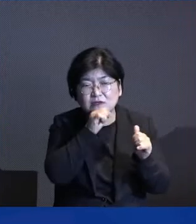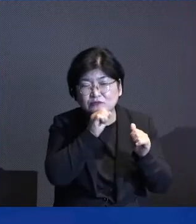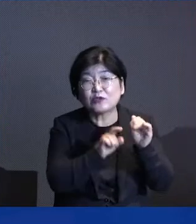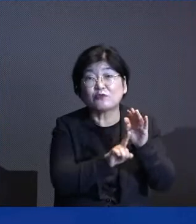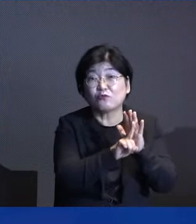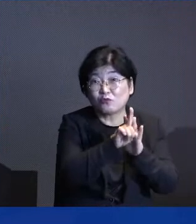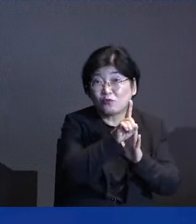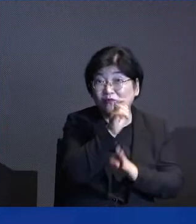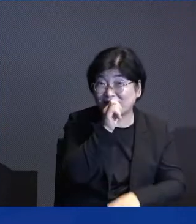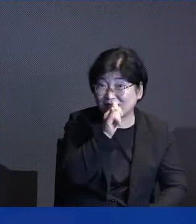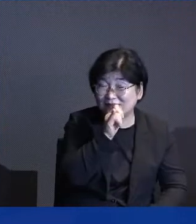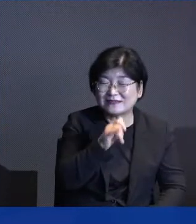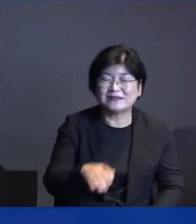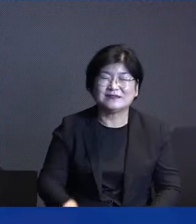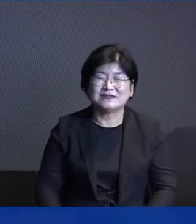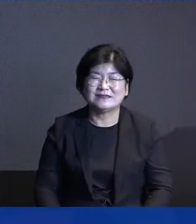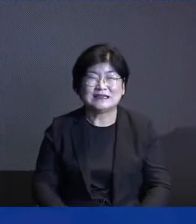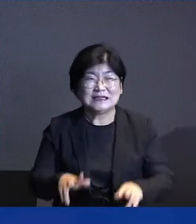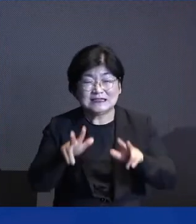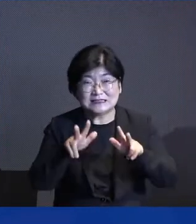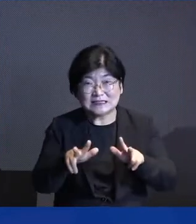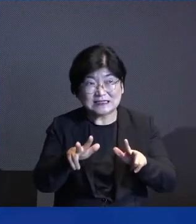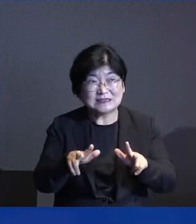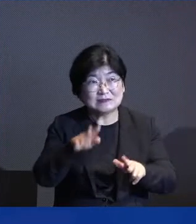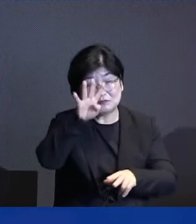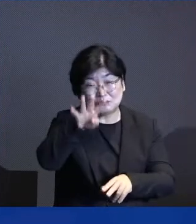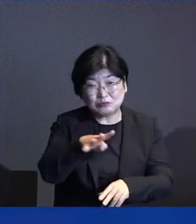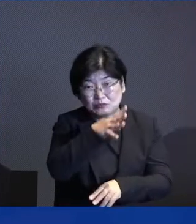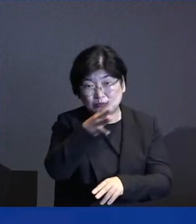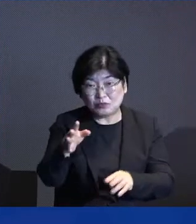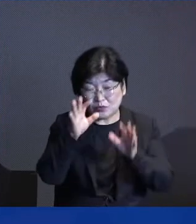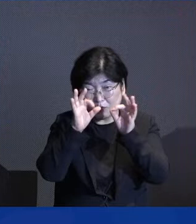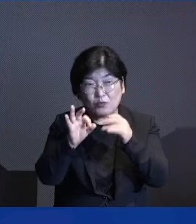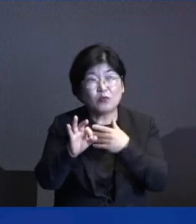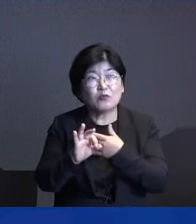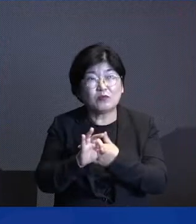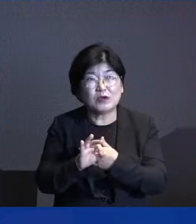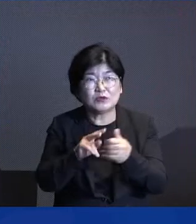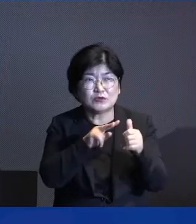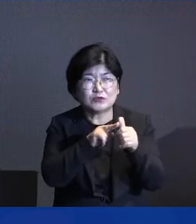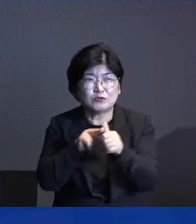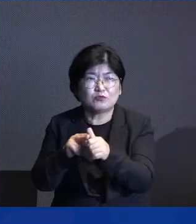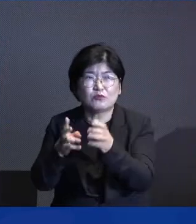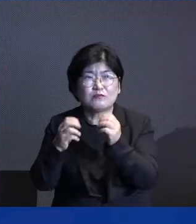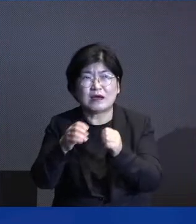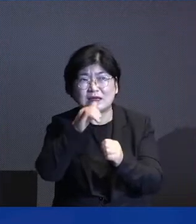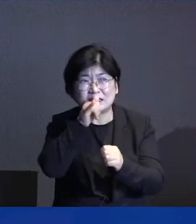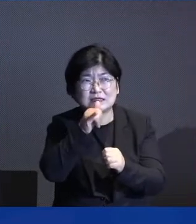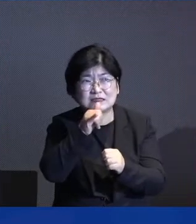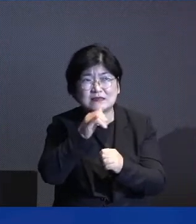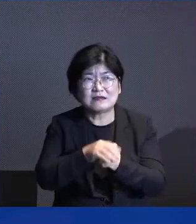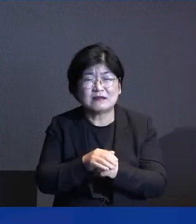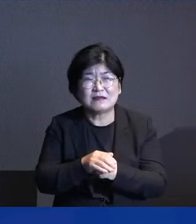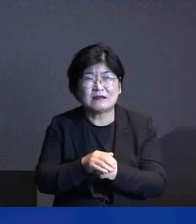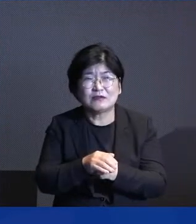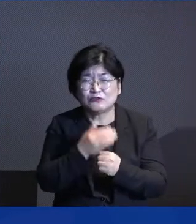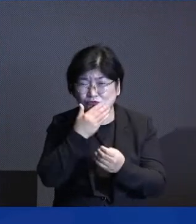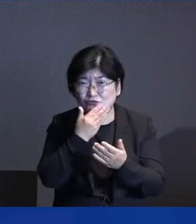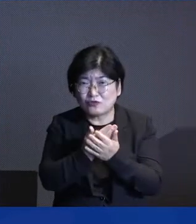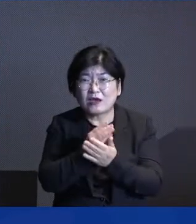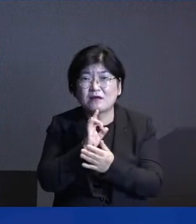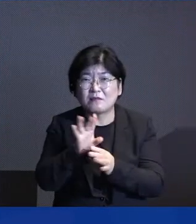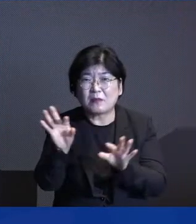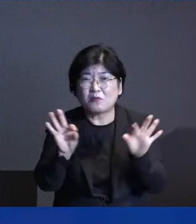Following tables may include too much information each, so I would point out a couple of key or important